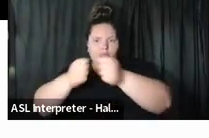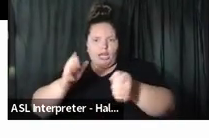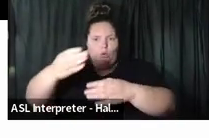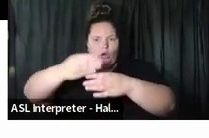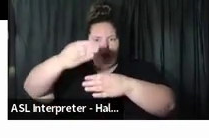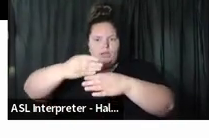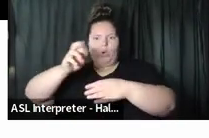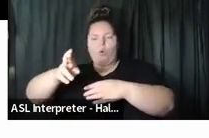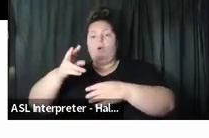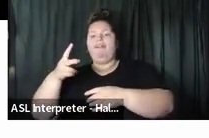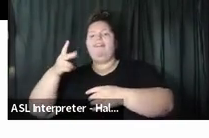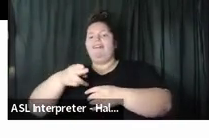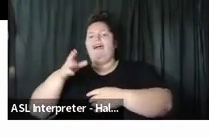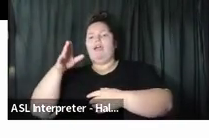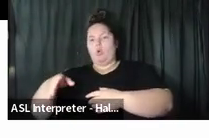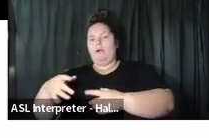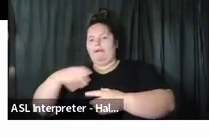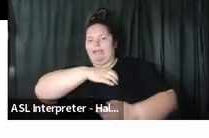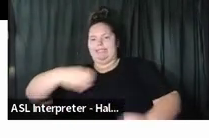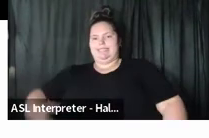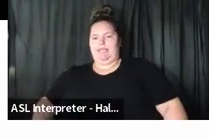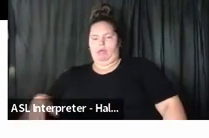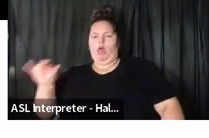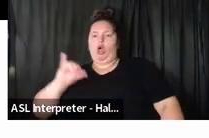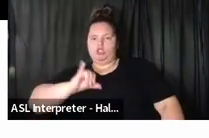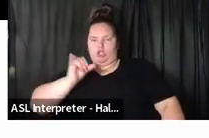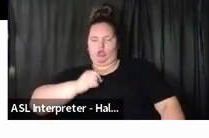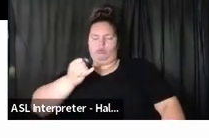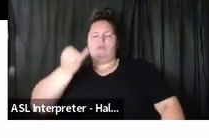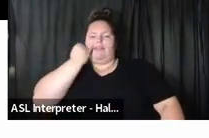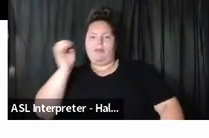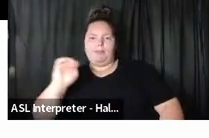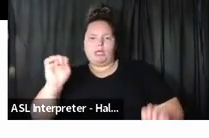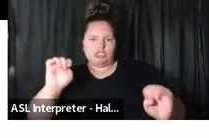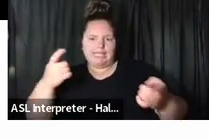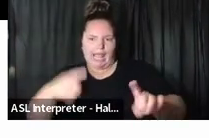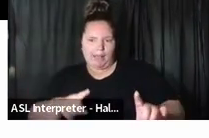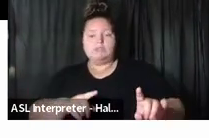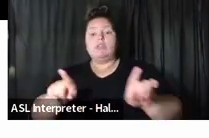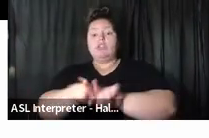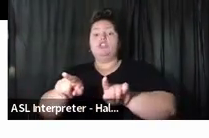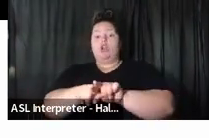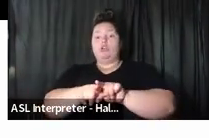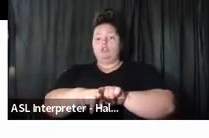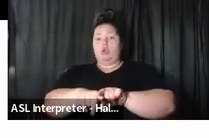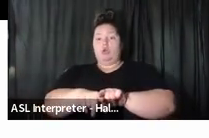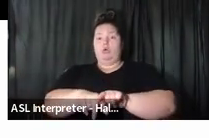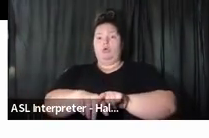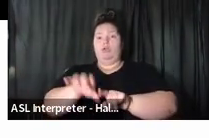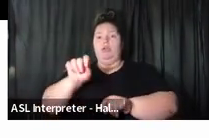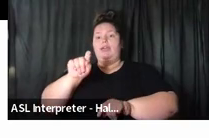cut your seatbelt soon in the event of an emergency. As well as there's a strap that you can kind of hook onto the